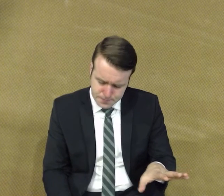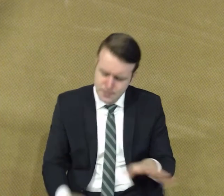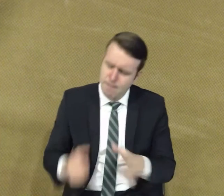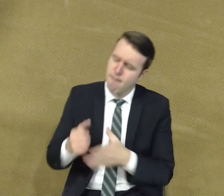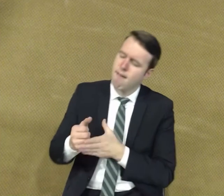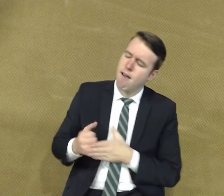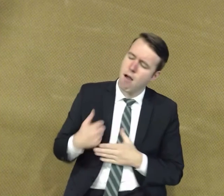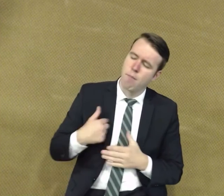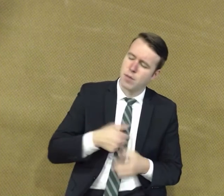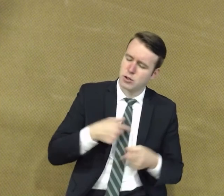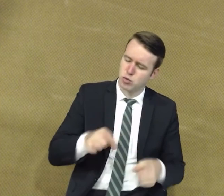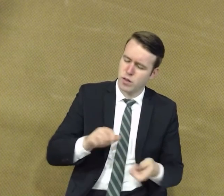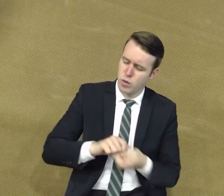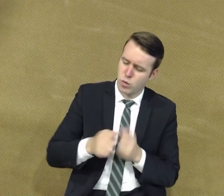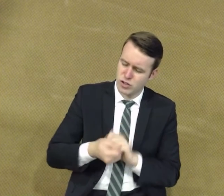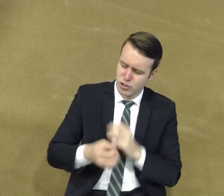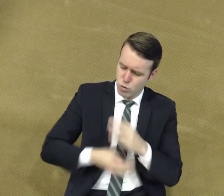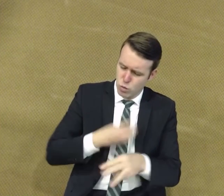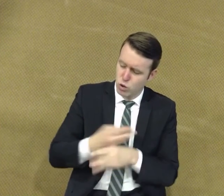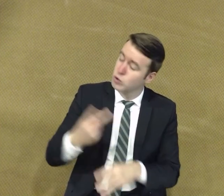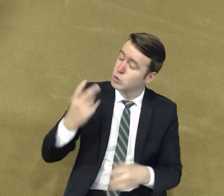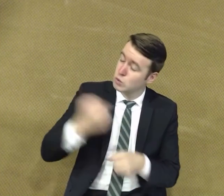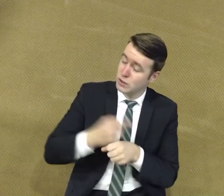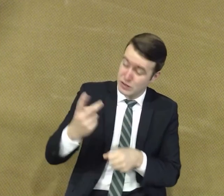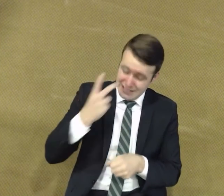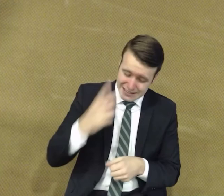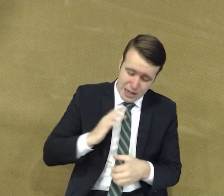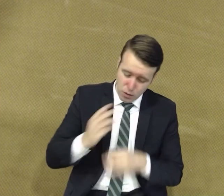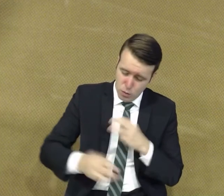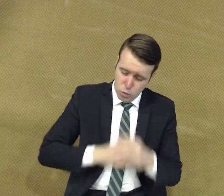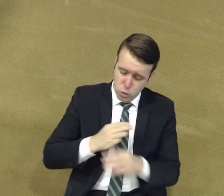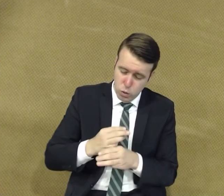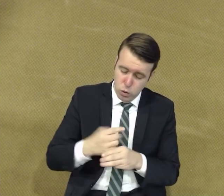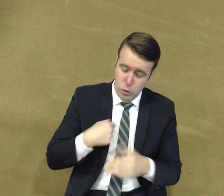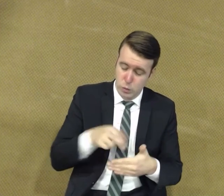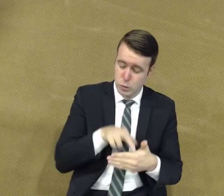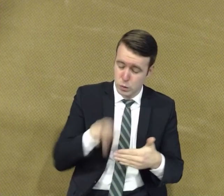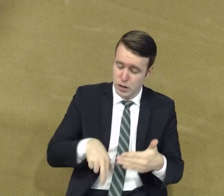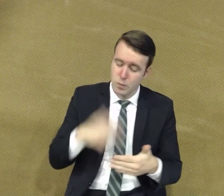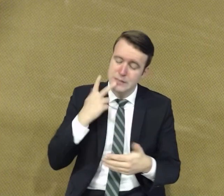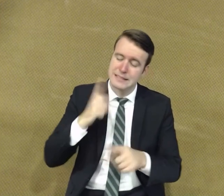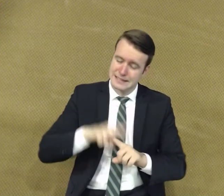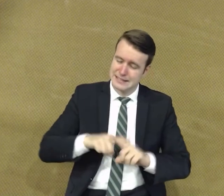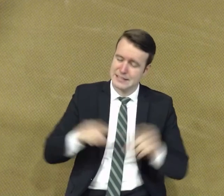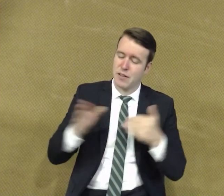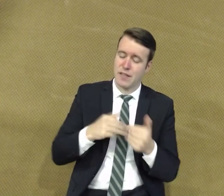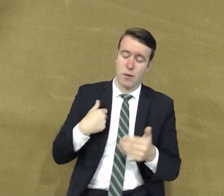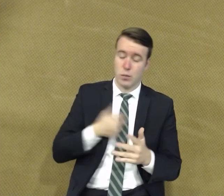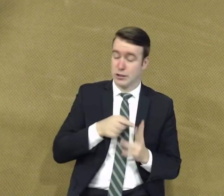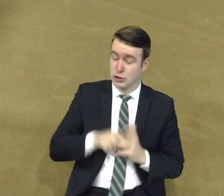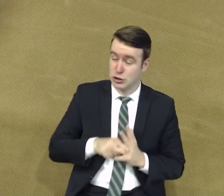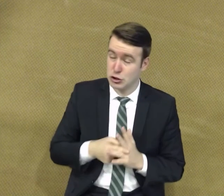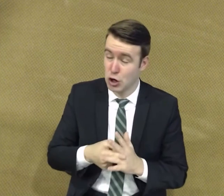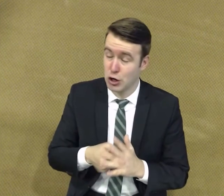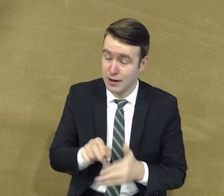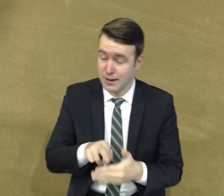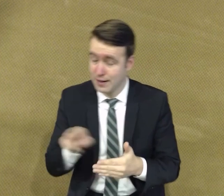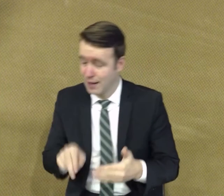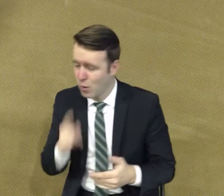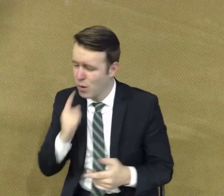Help us, dear God, in a changing world. Today you see our world, and when it comes out, it's going to be different than when we went in.